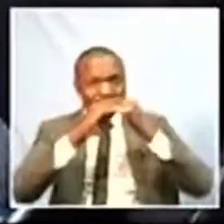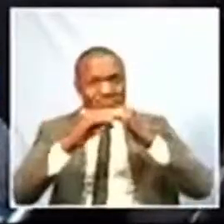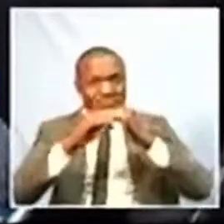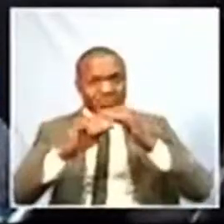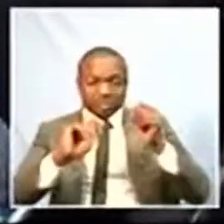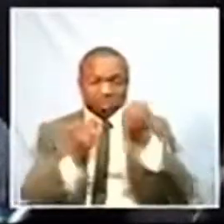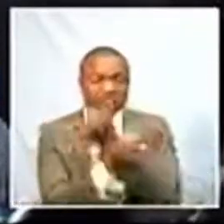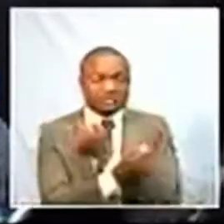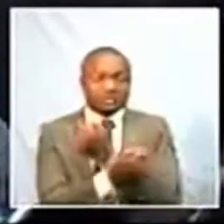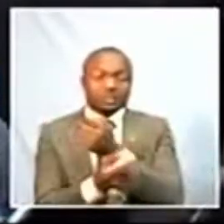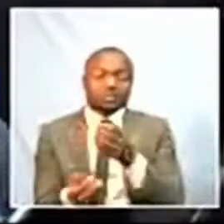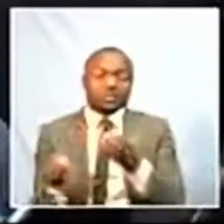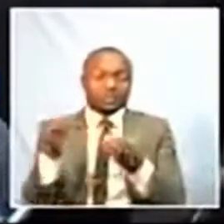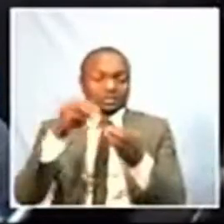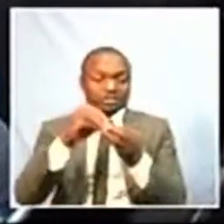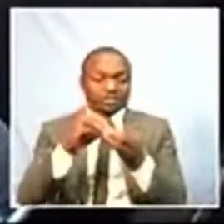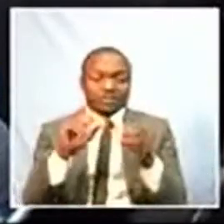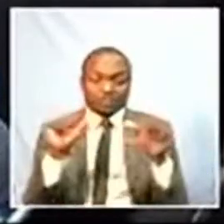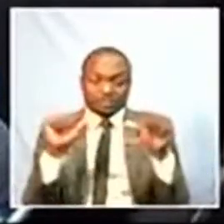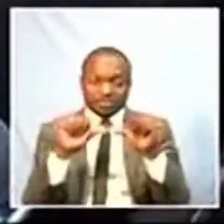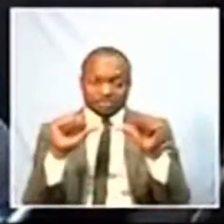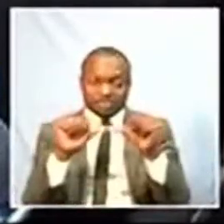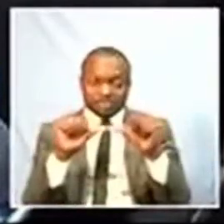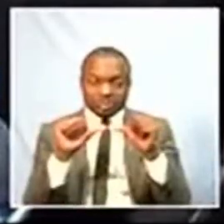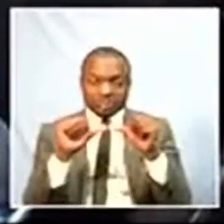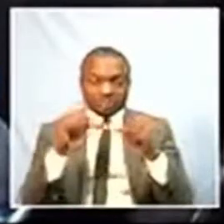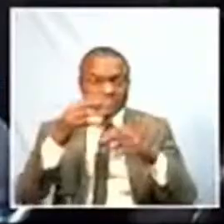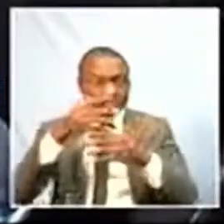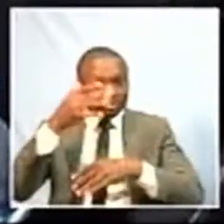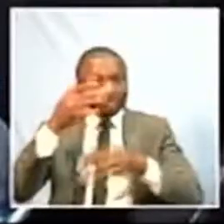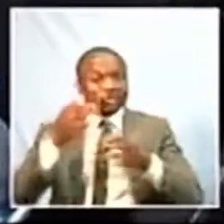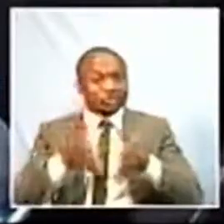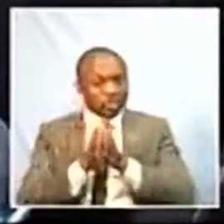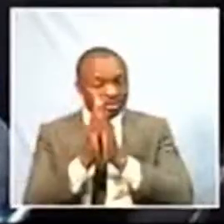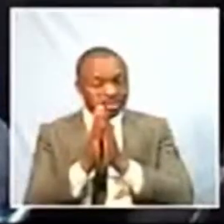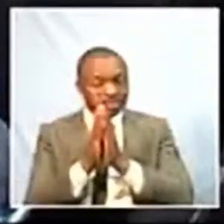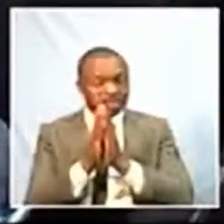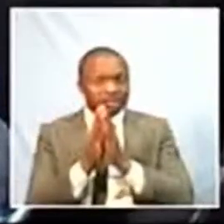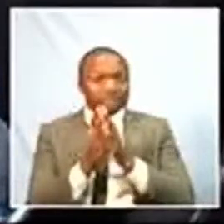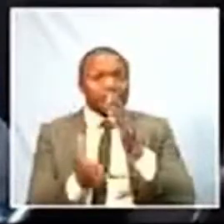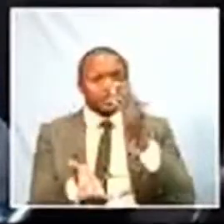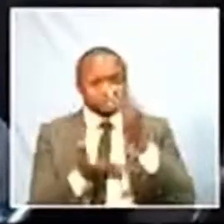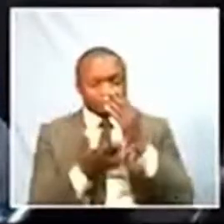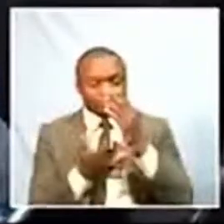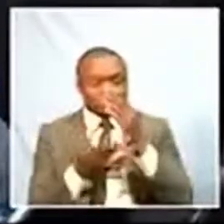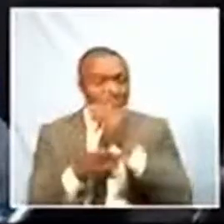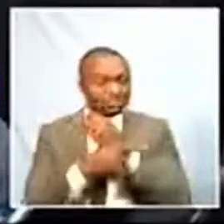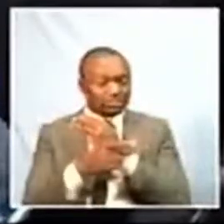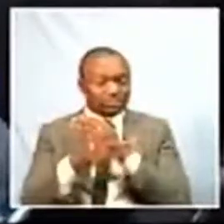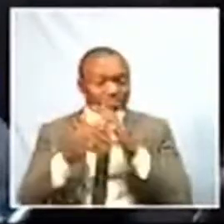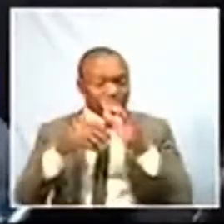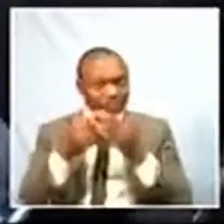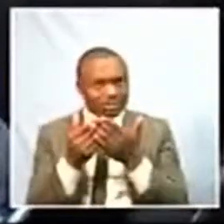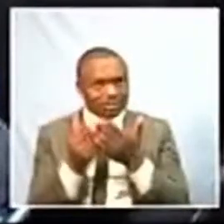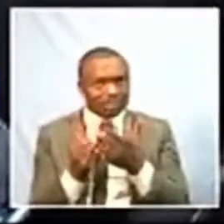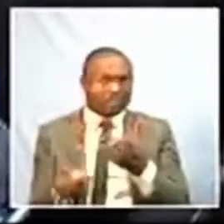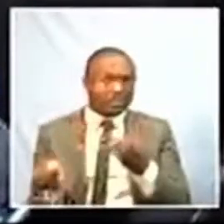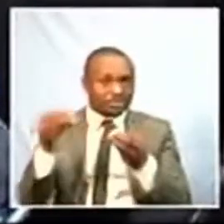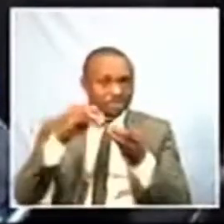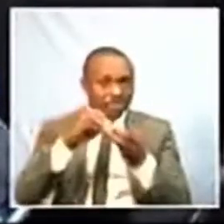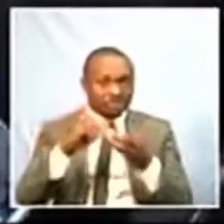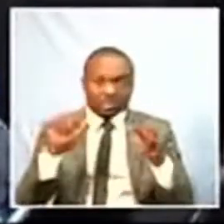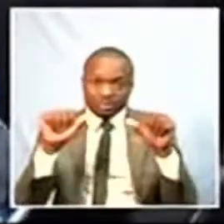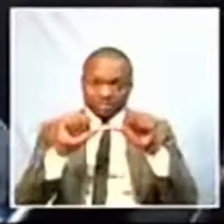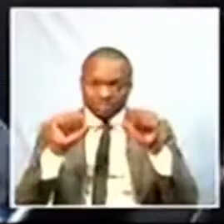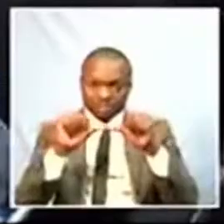to say increase the size of windows. So I just want to ask the technical department, how did you increase the size of windows?